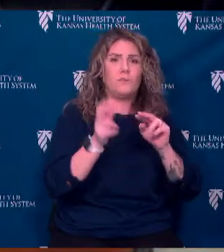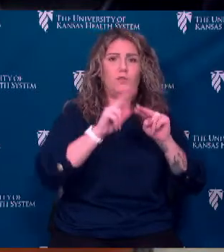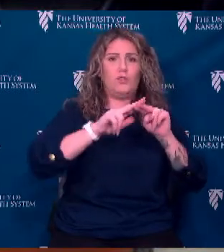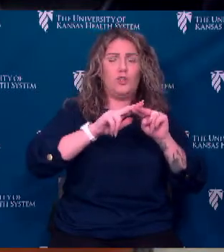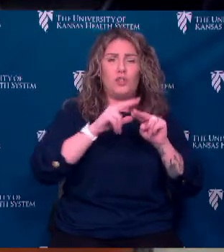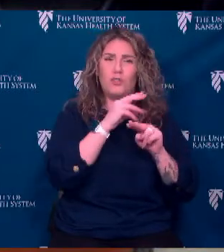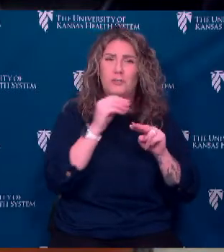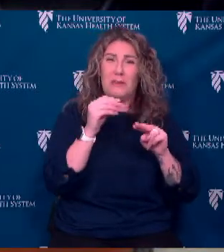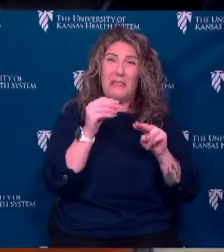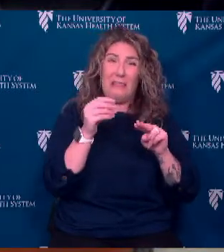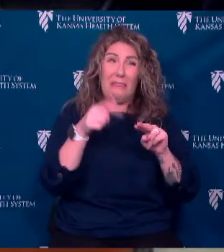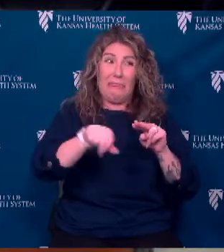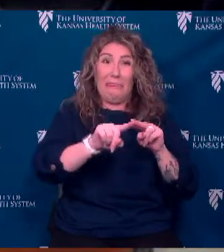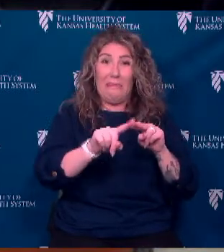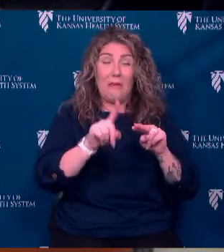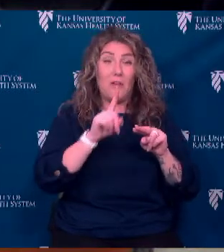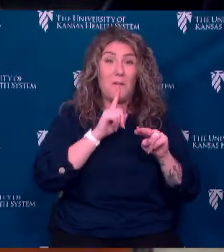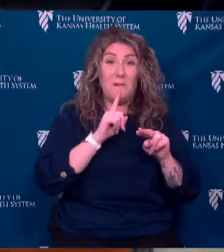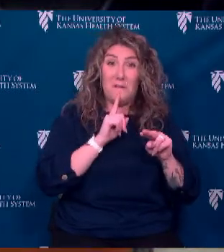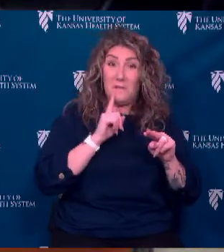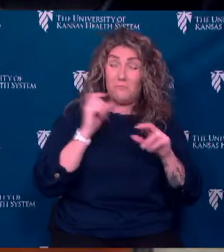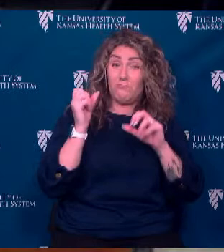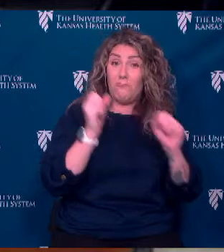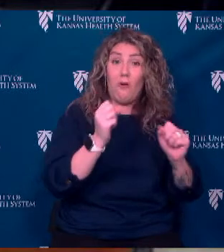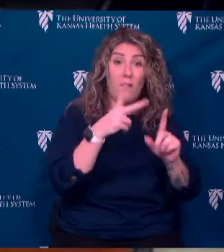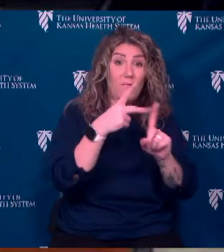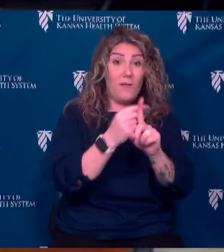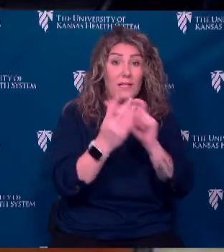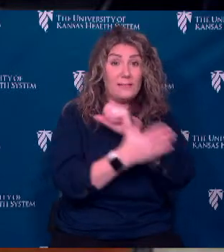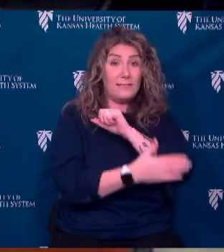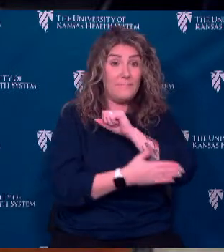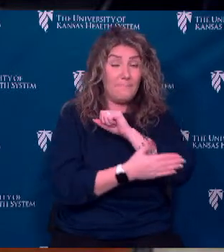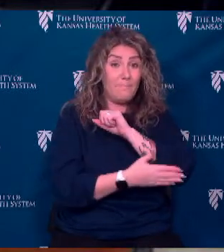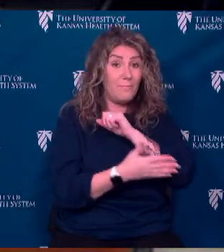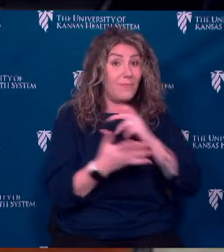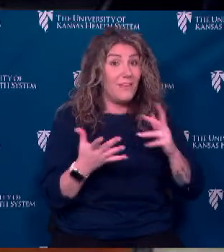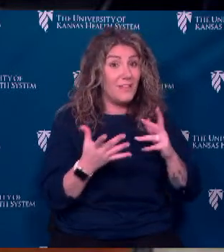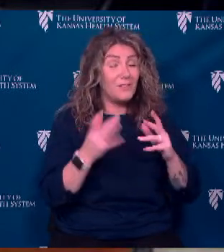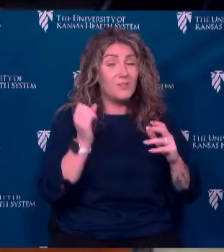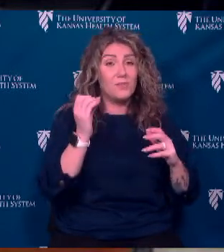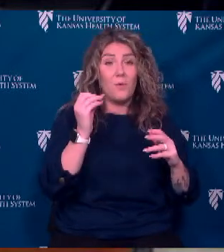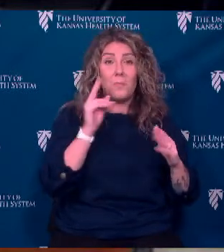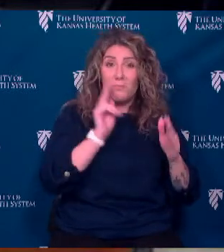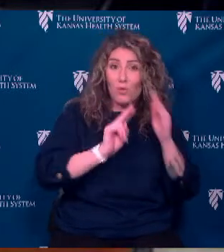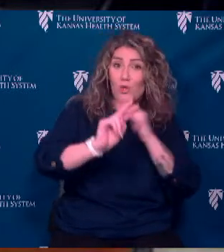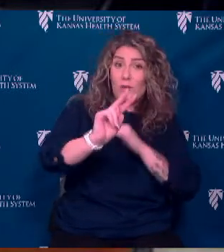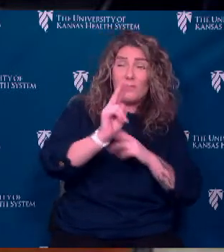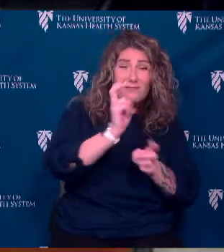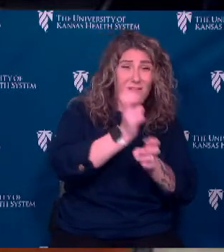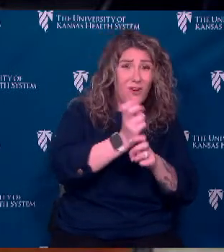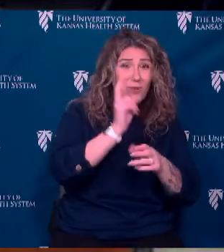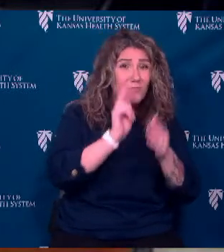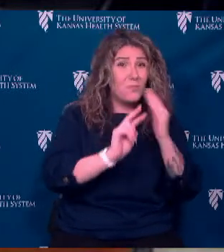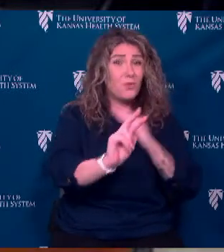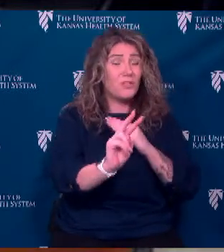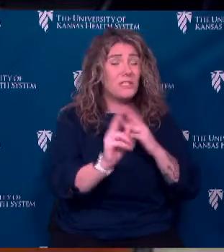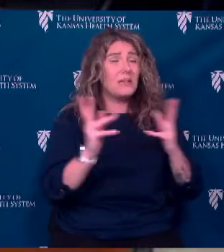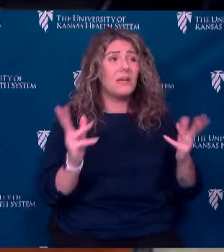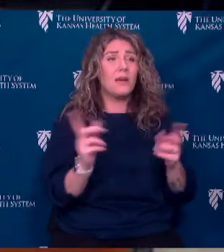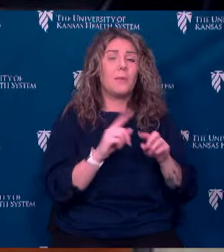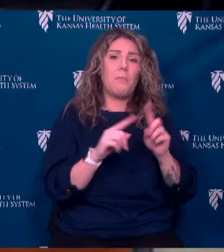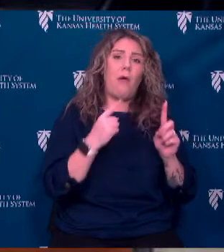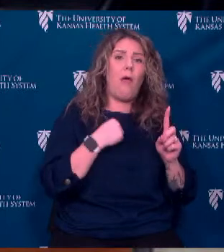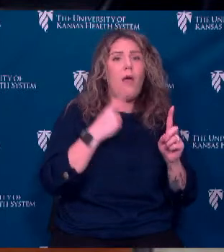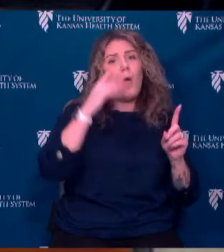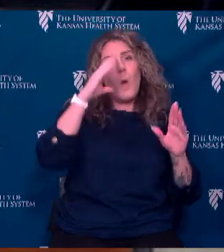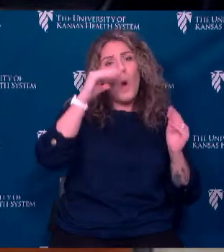a pretty heavily vaccinated country. So in terms of predicting, I mean, it's hard to predict this, but I certainly hope the